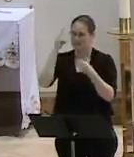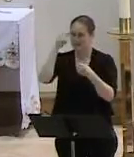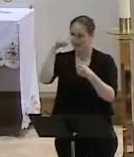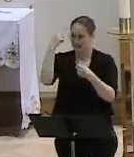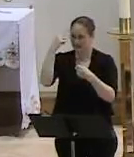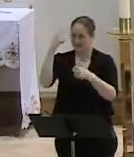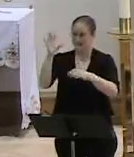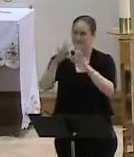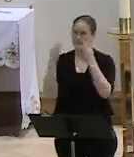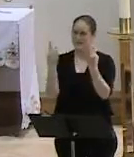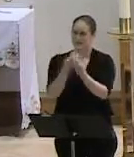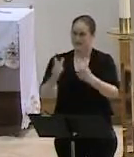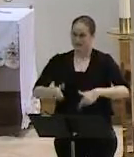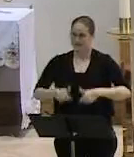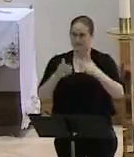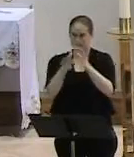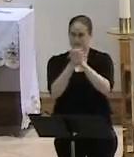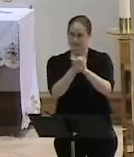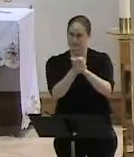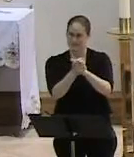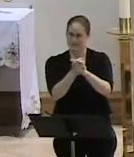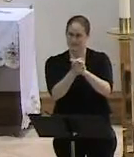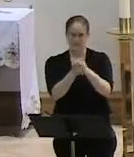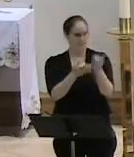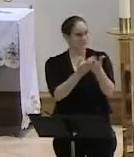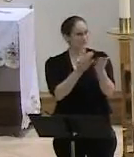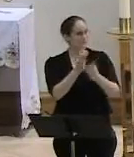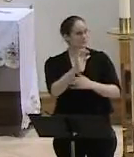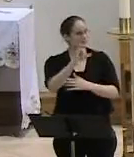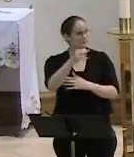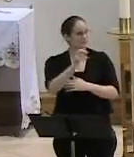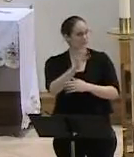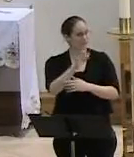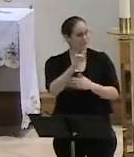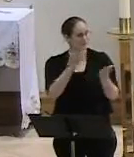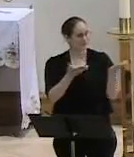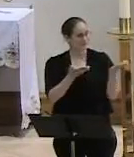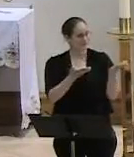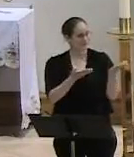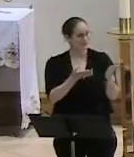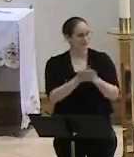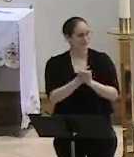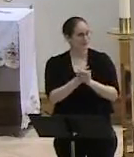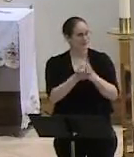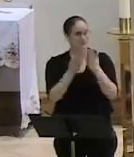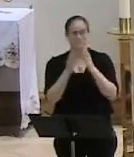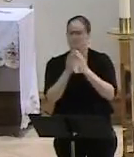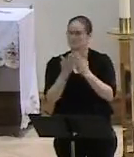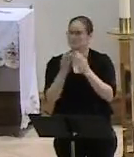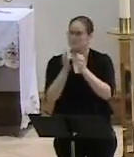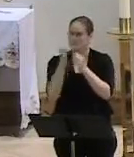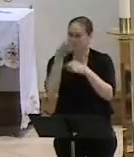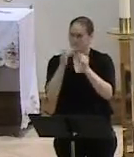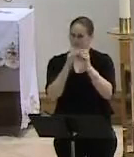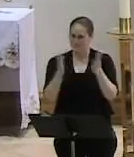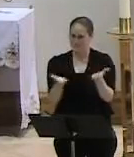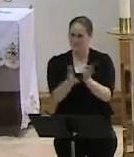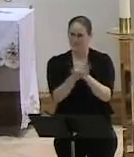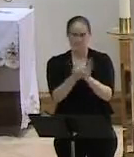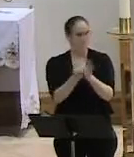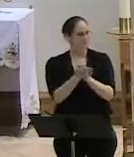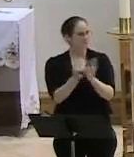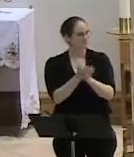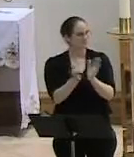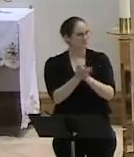family life. And so, congratulations to you, Jeffrey and Letha Vaughan. God's blessings to you.